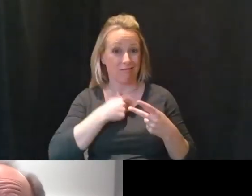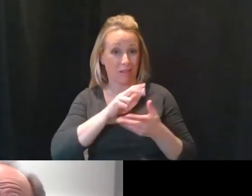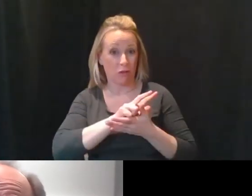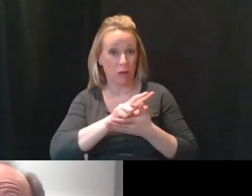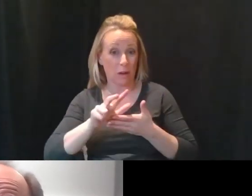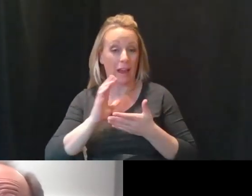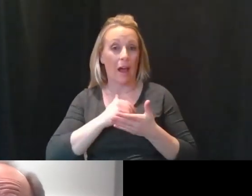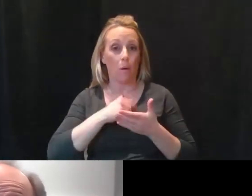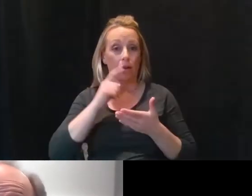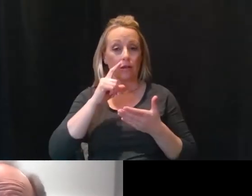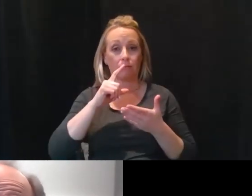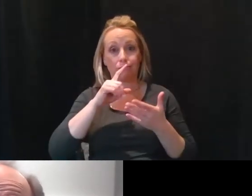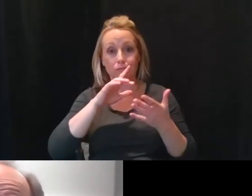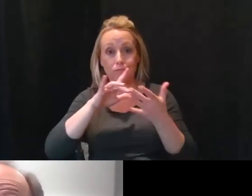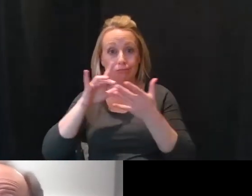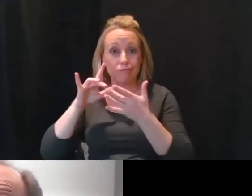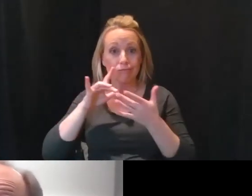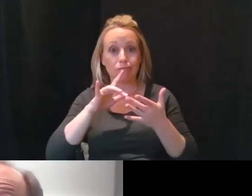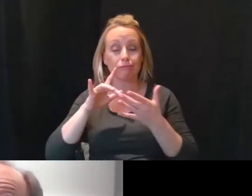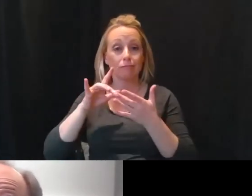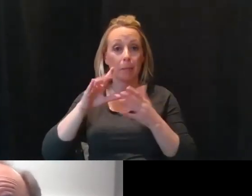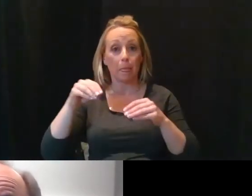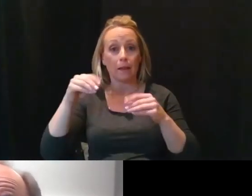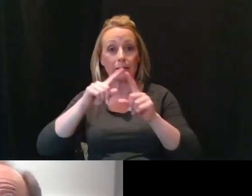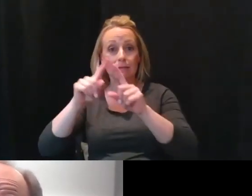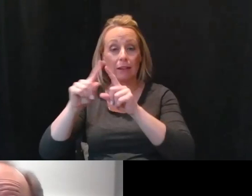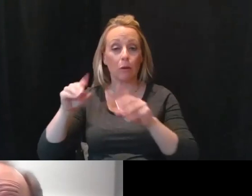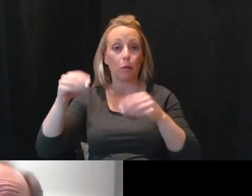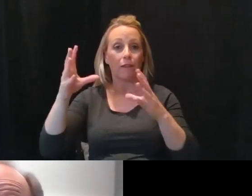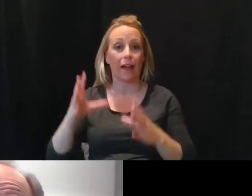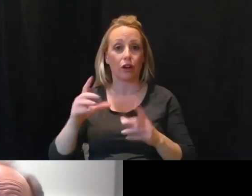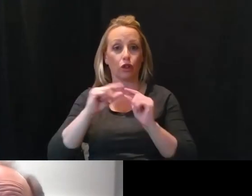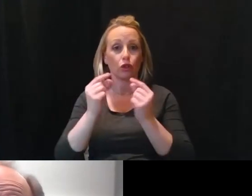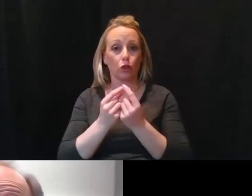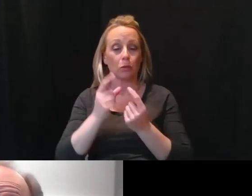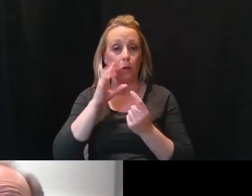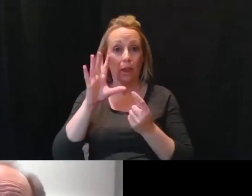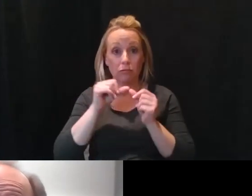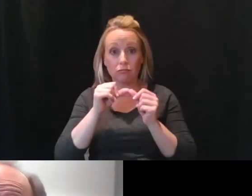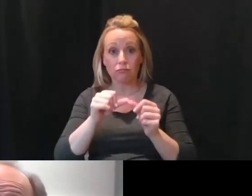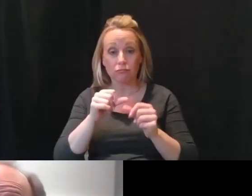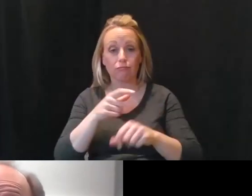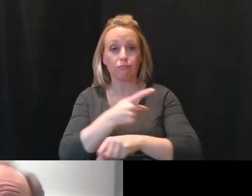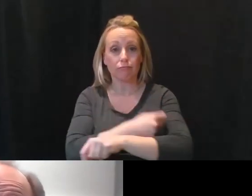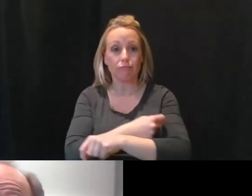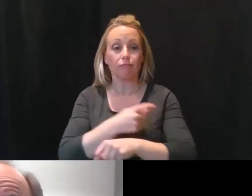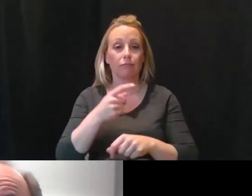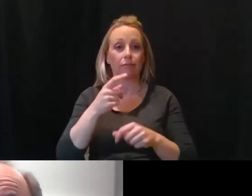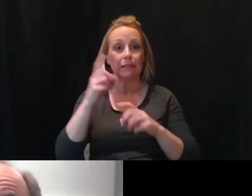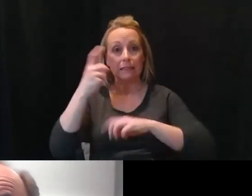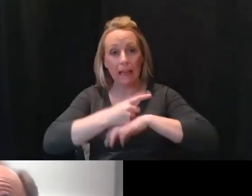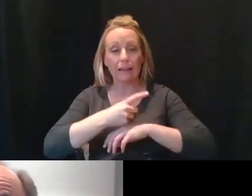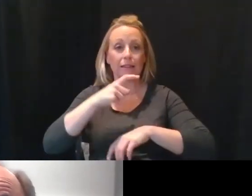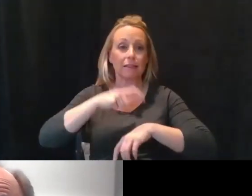contacted healthcare provider groups and scheduled appointments for their staff. Through 5 clinic days, we have